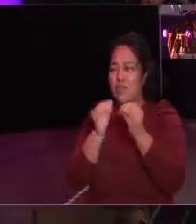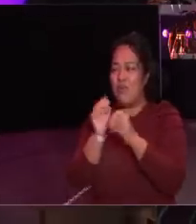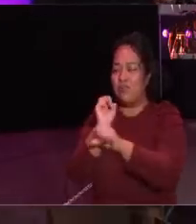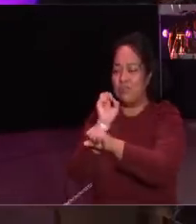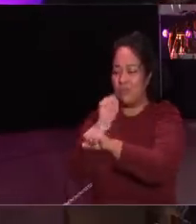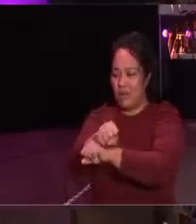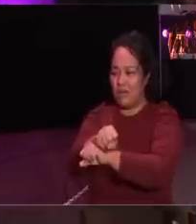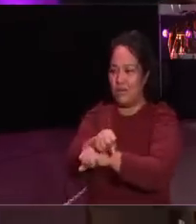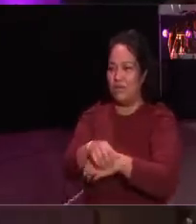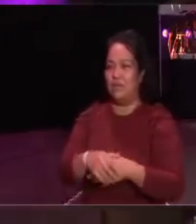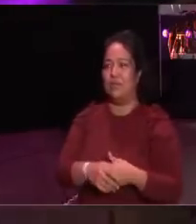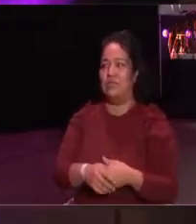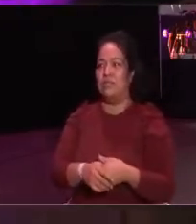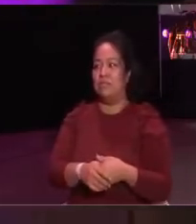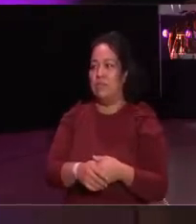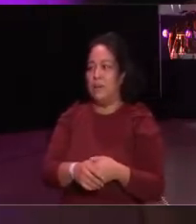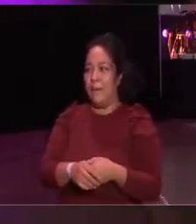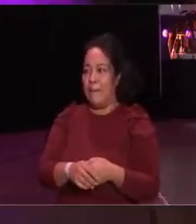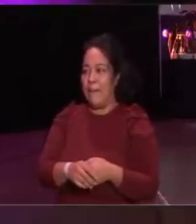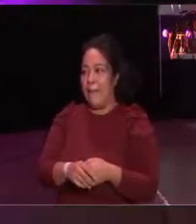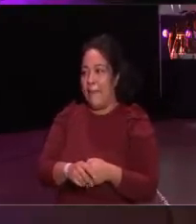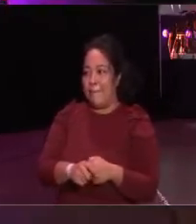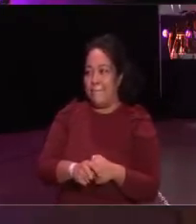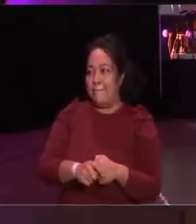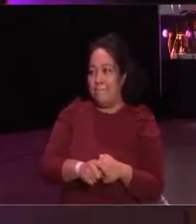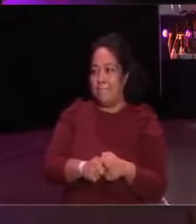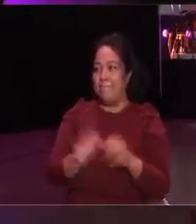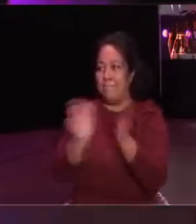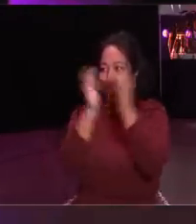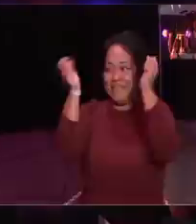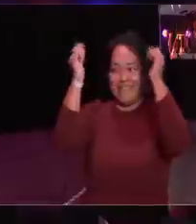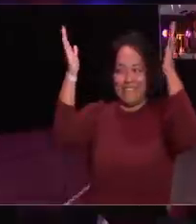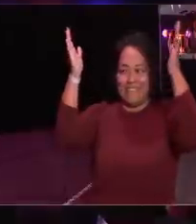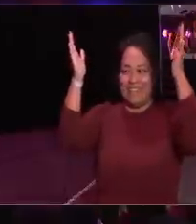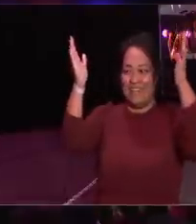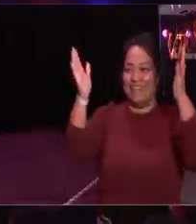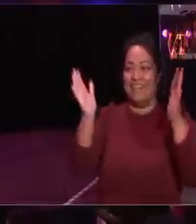conquerors. Hallelujah. Hallelujah.